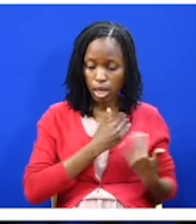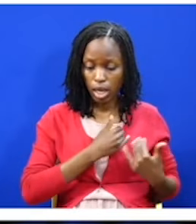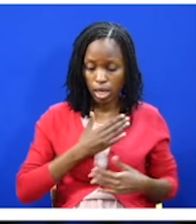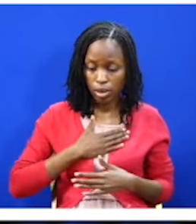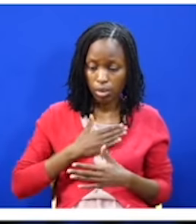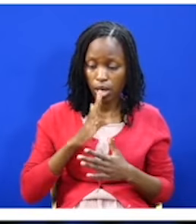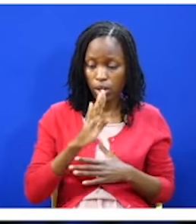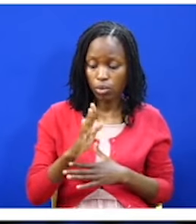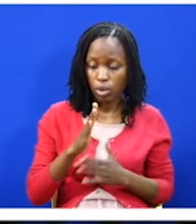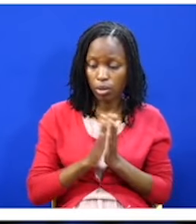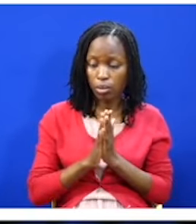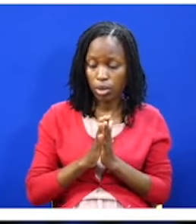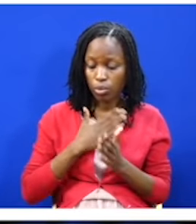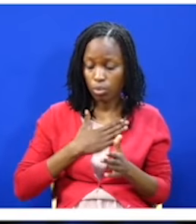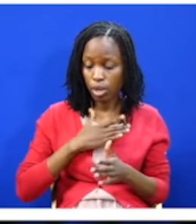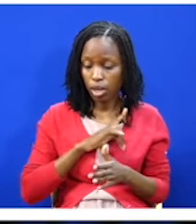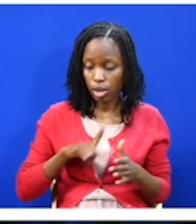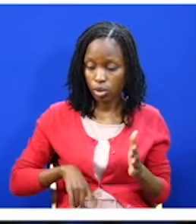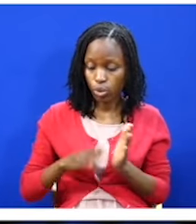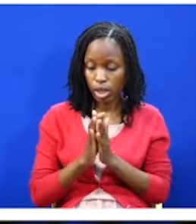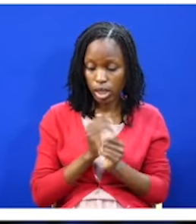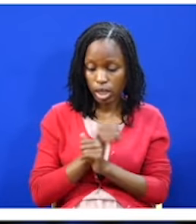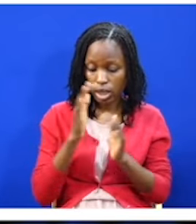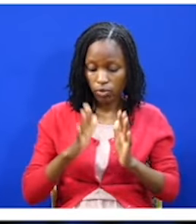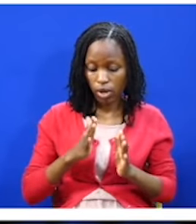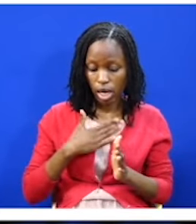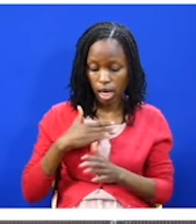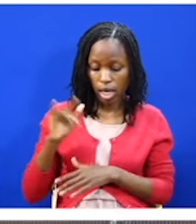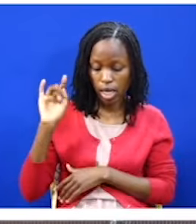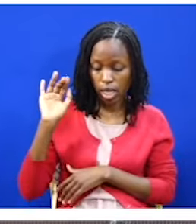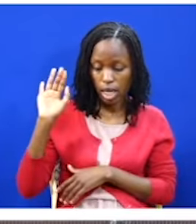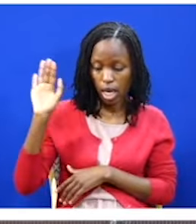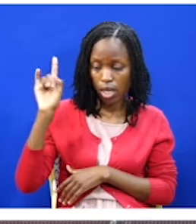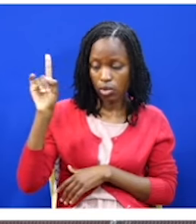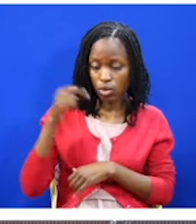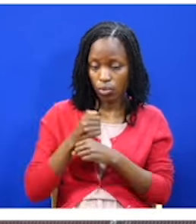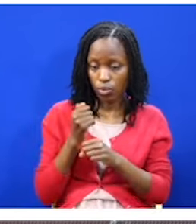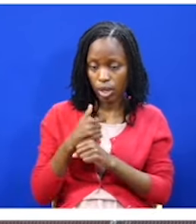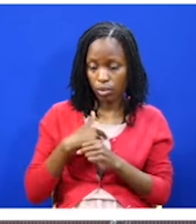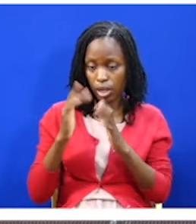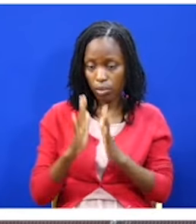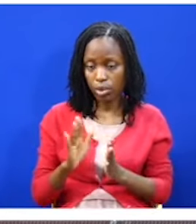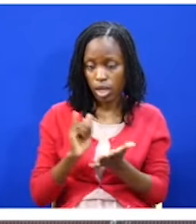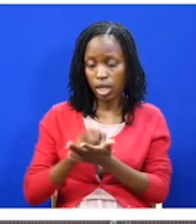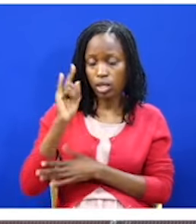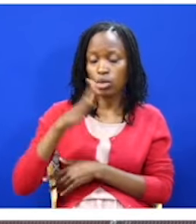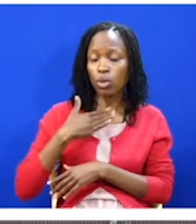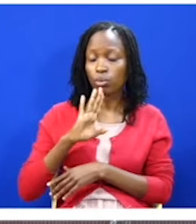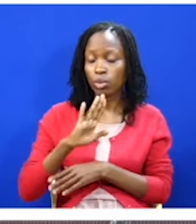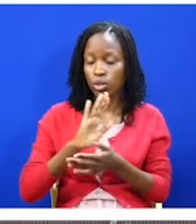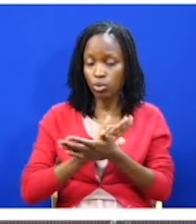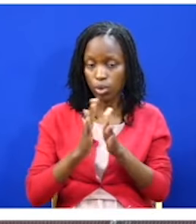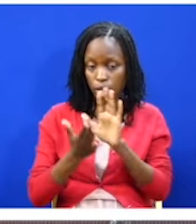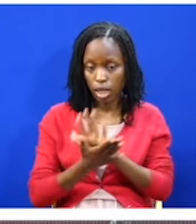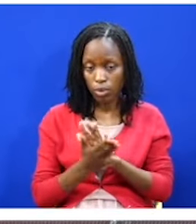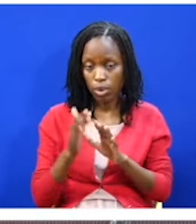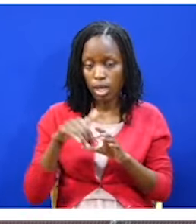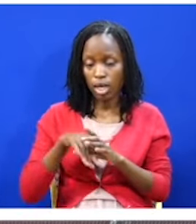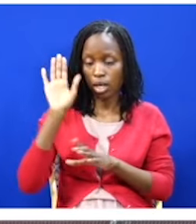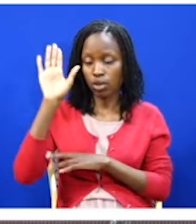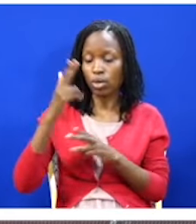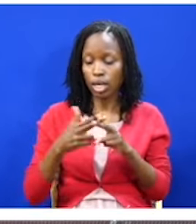to be my Lord and Savior. And I ask that you make me the person that you desire for me to be. In